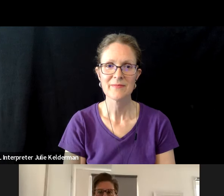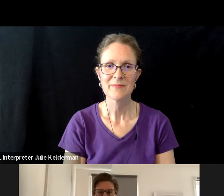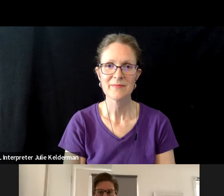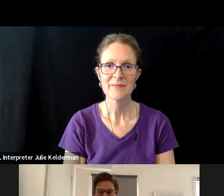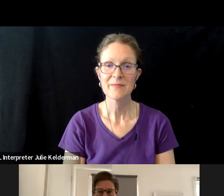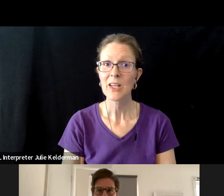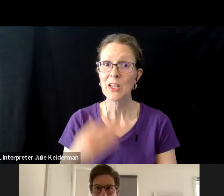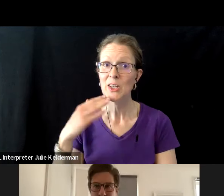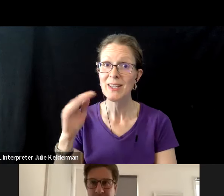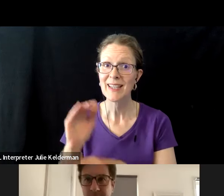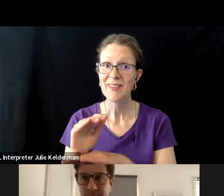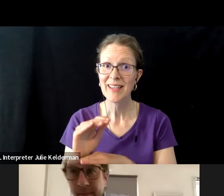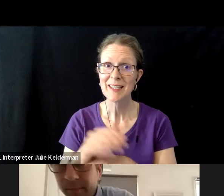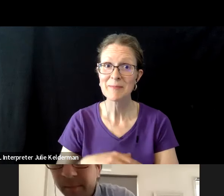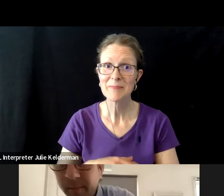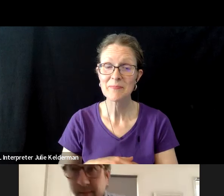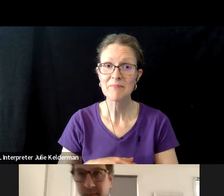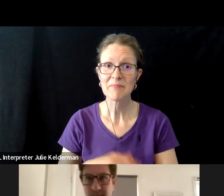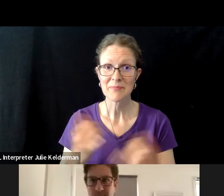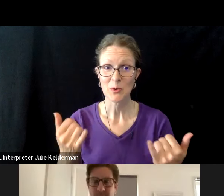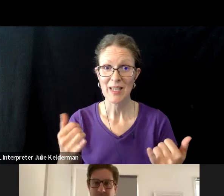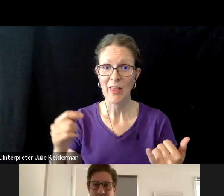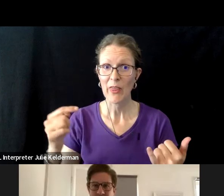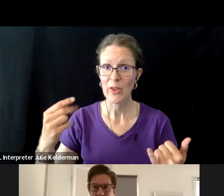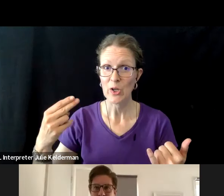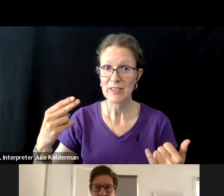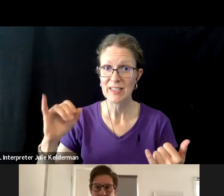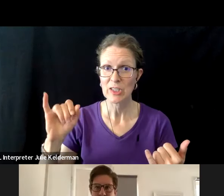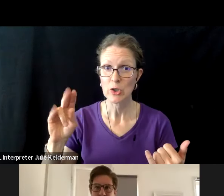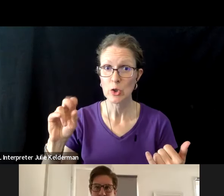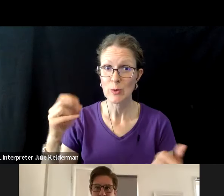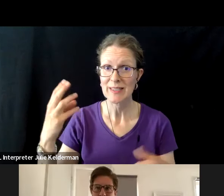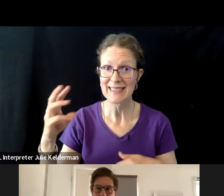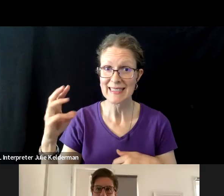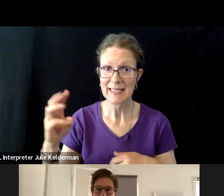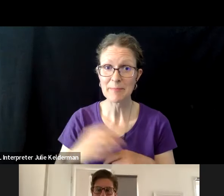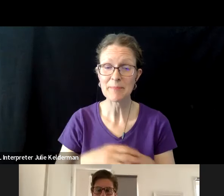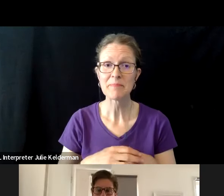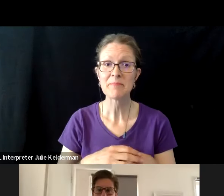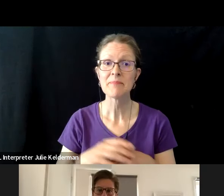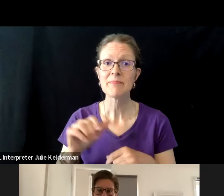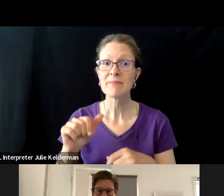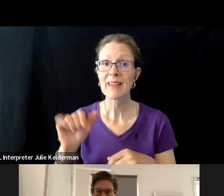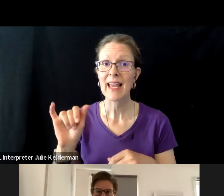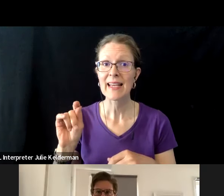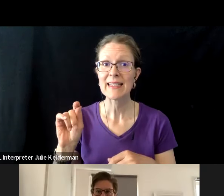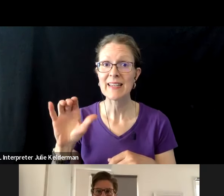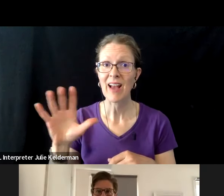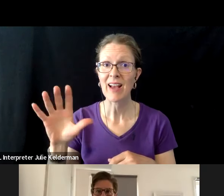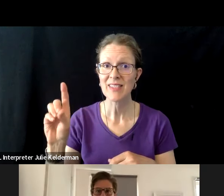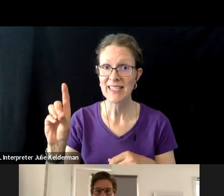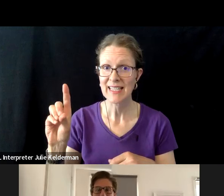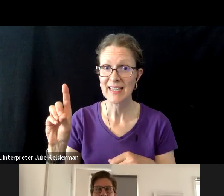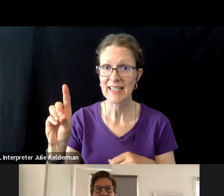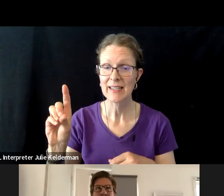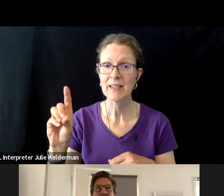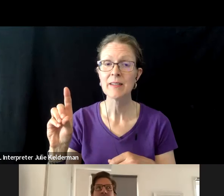All right, good evening, everybody. It is Thursday, June 16th. This is ANC 5D's